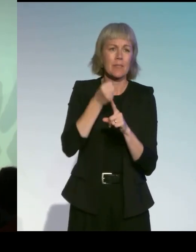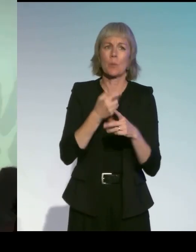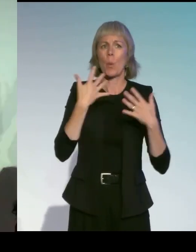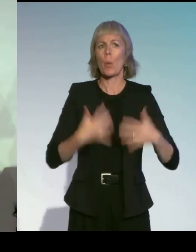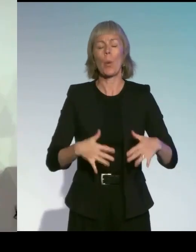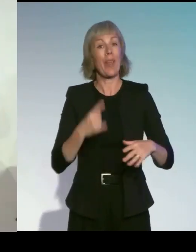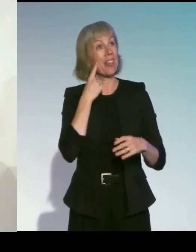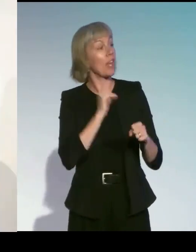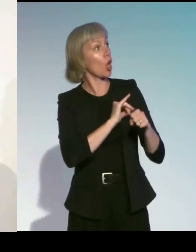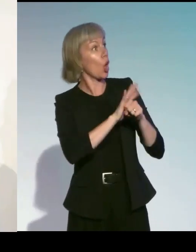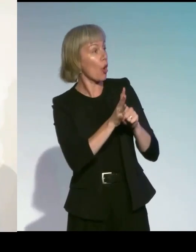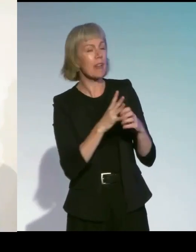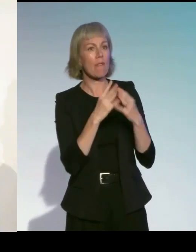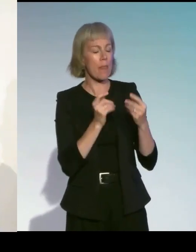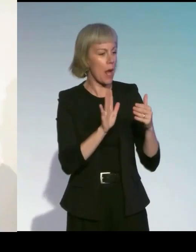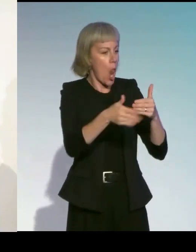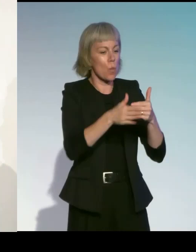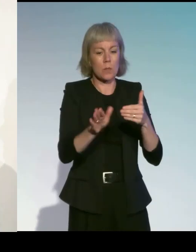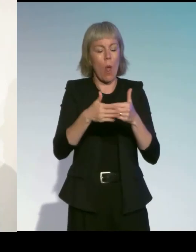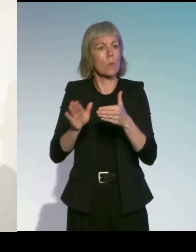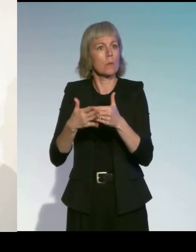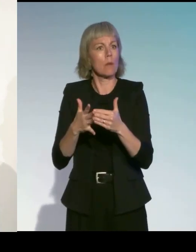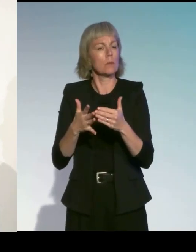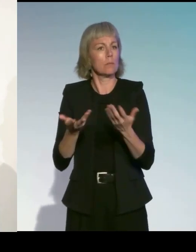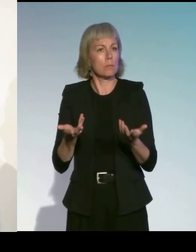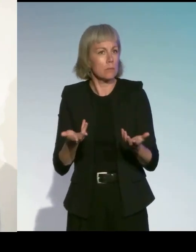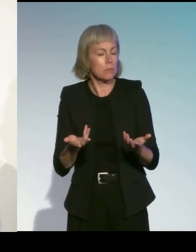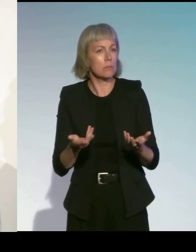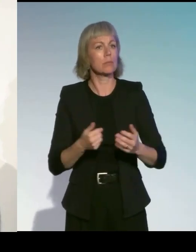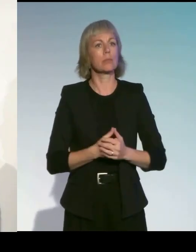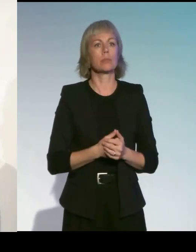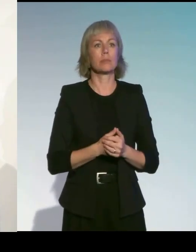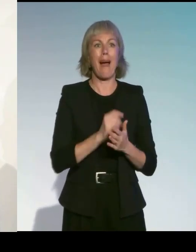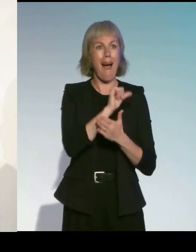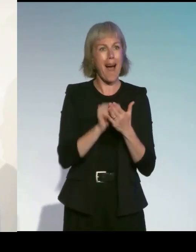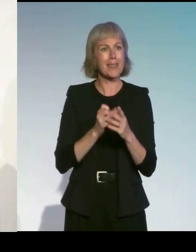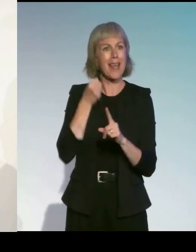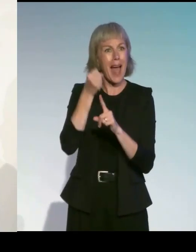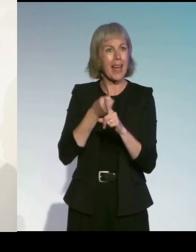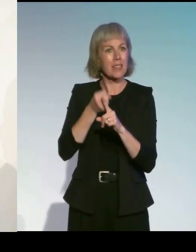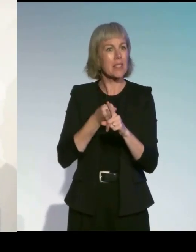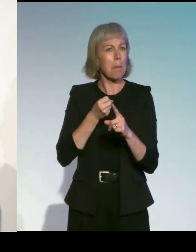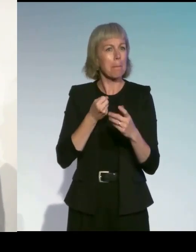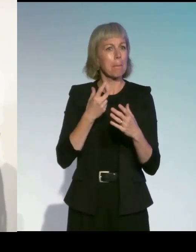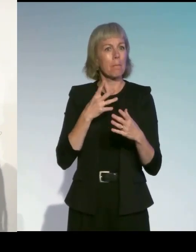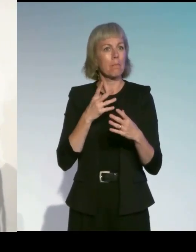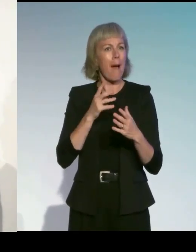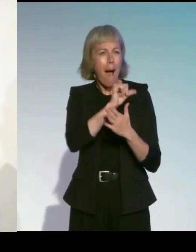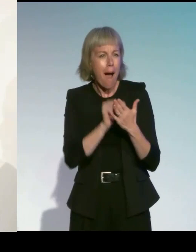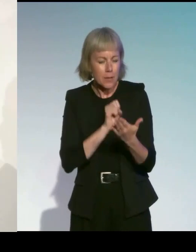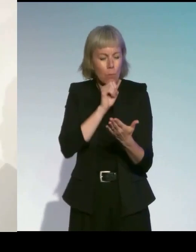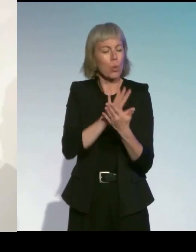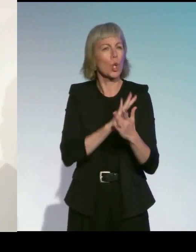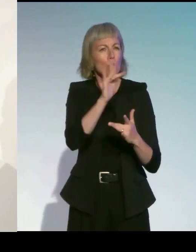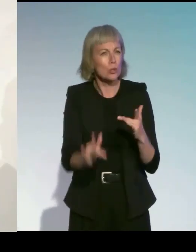about COVID and how everything got shut down, the arts activism that happened across social media platforms was